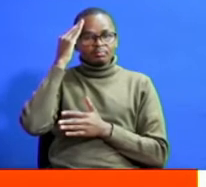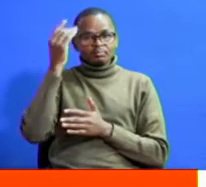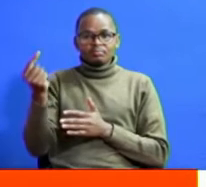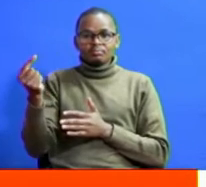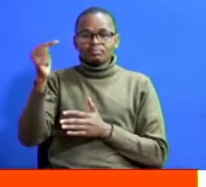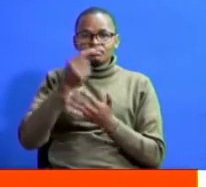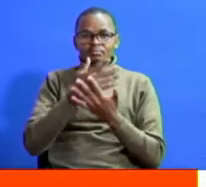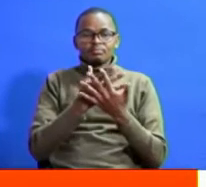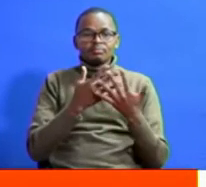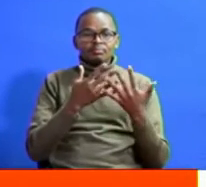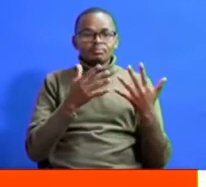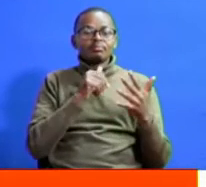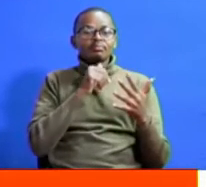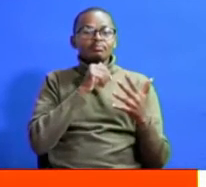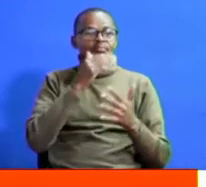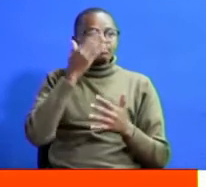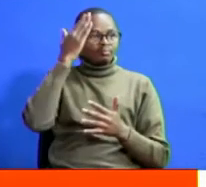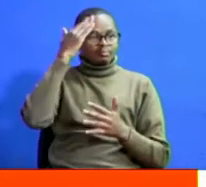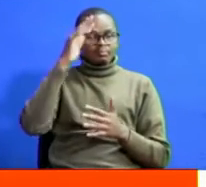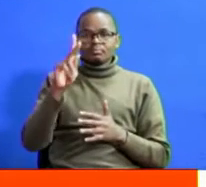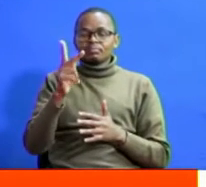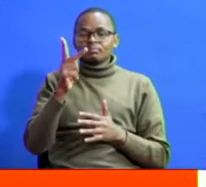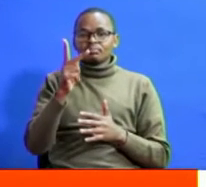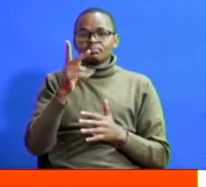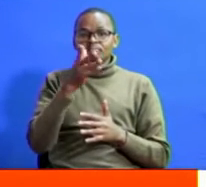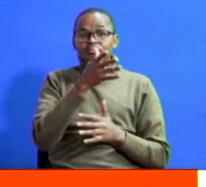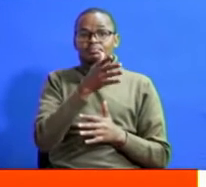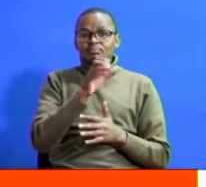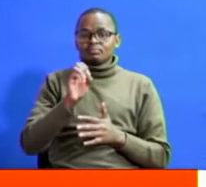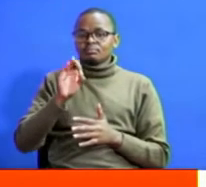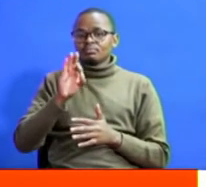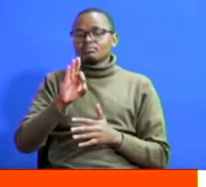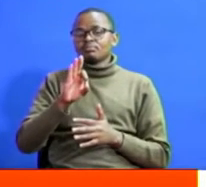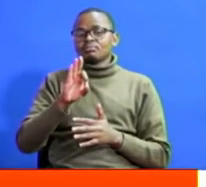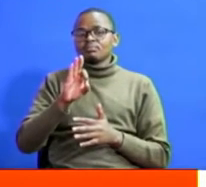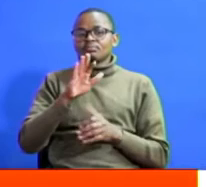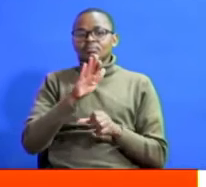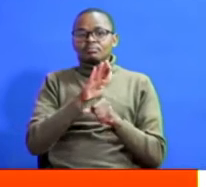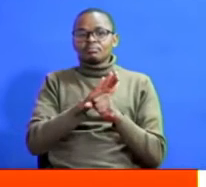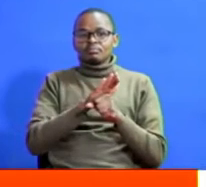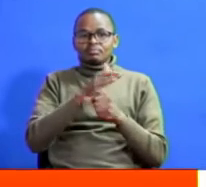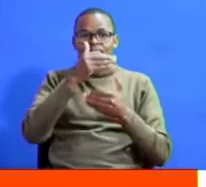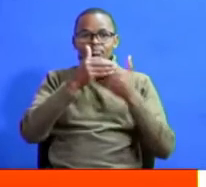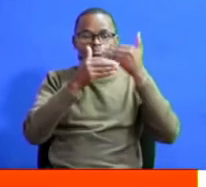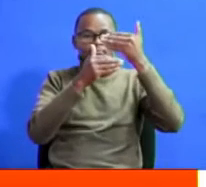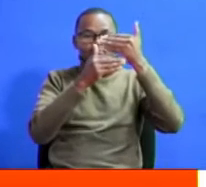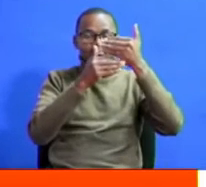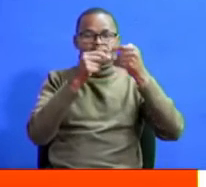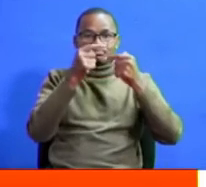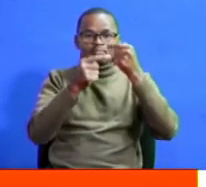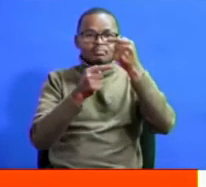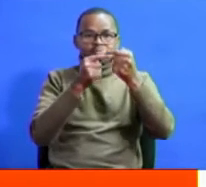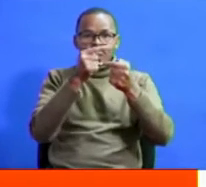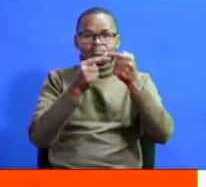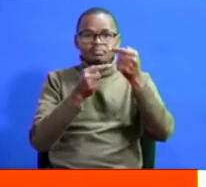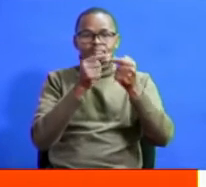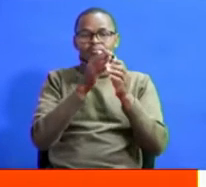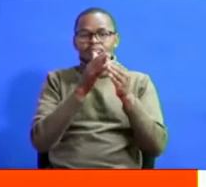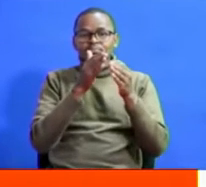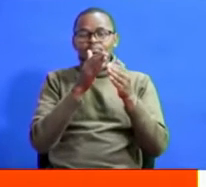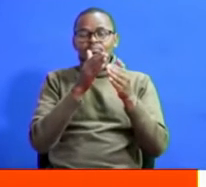light things that are not known to Kenyans. There was the issue of a lot of construction, of course, going on, the road